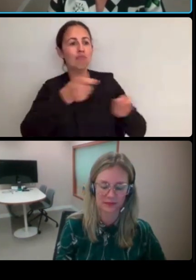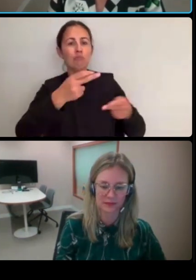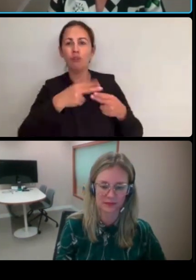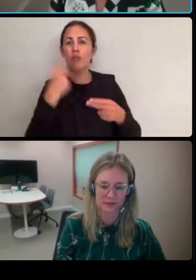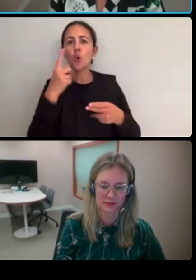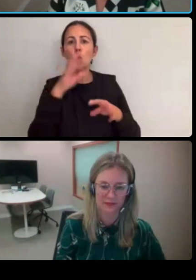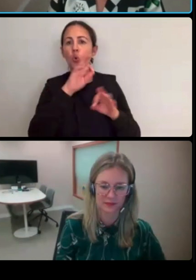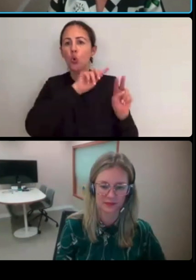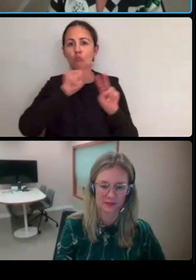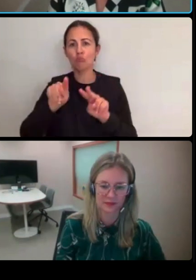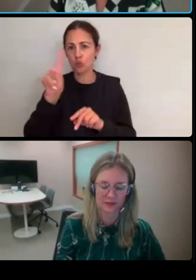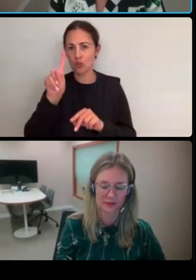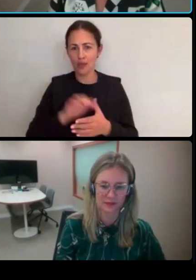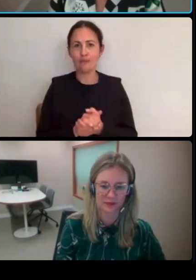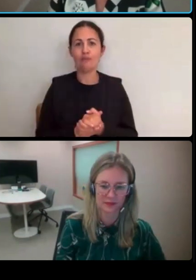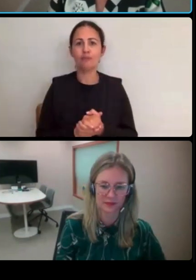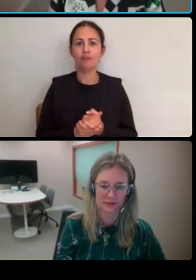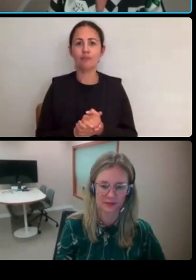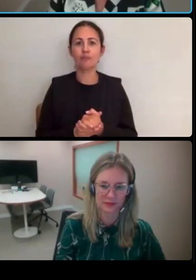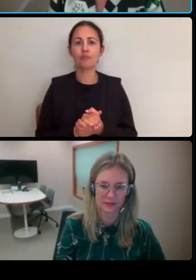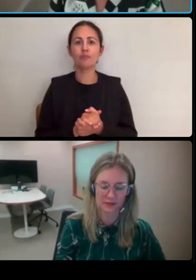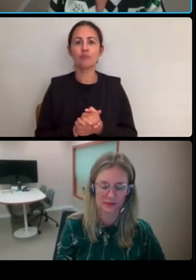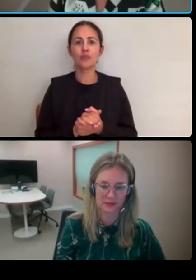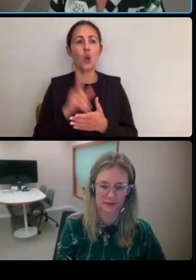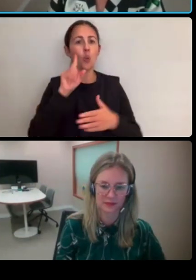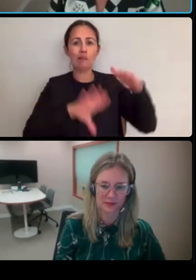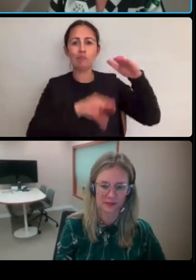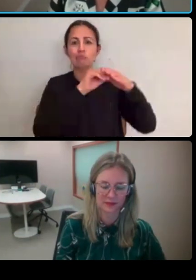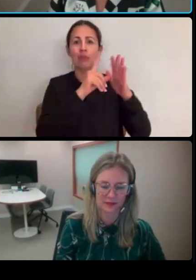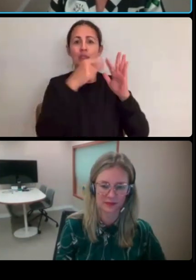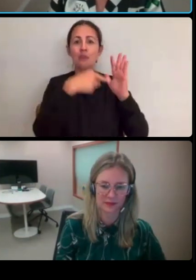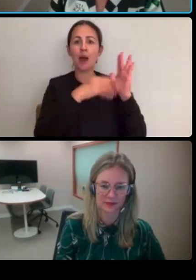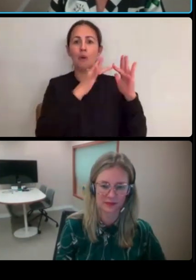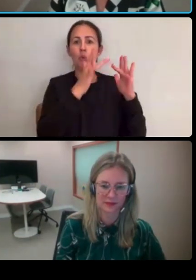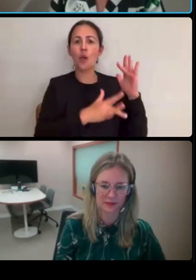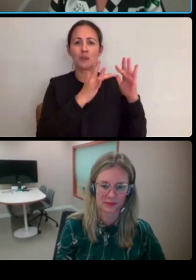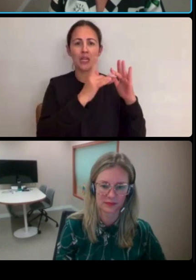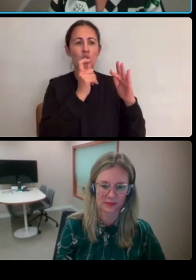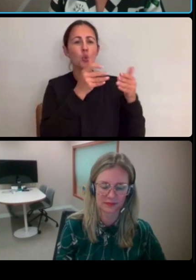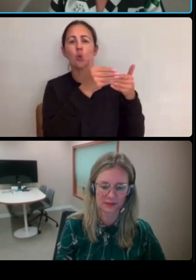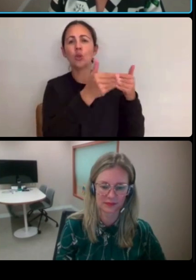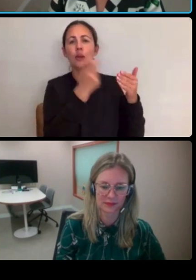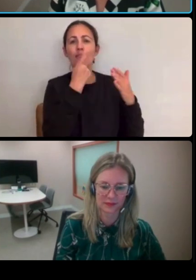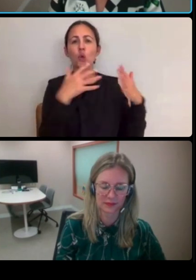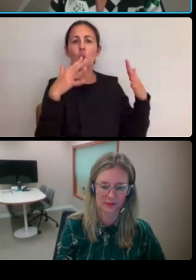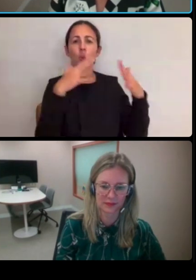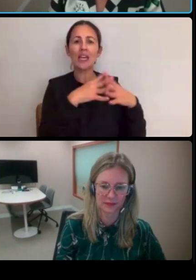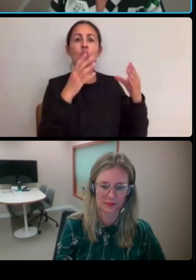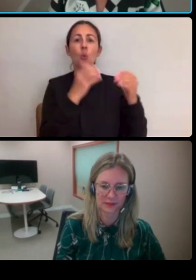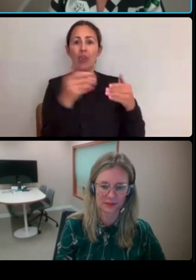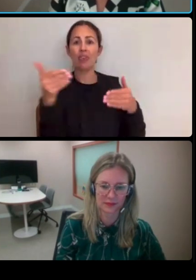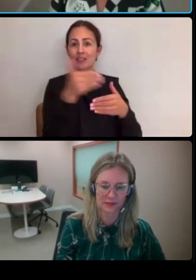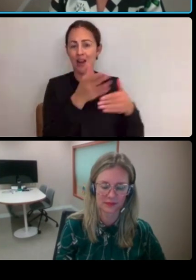join us today. It will be available on the department's website in the next few weeks, along with a copy of the slides we'll be